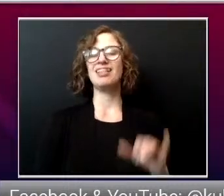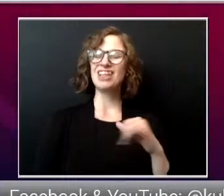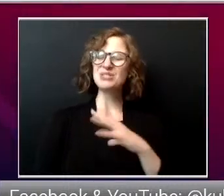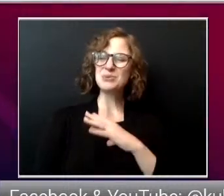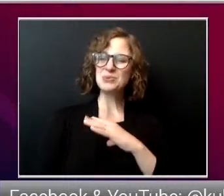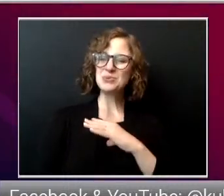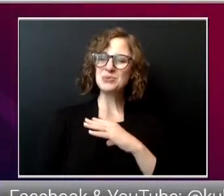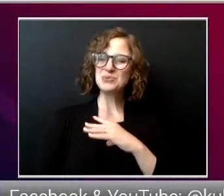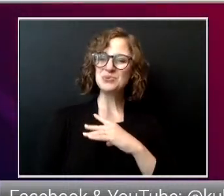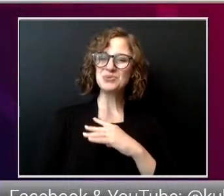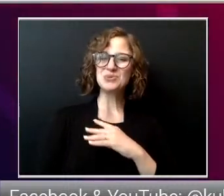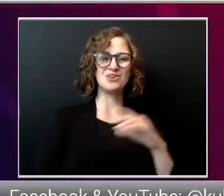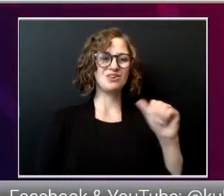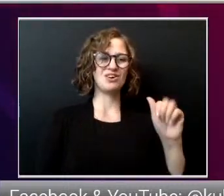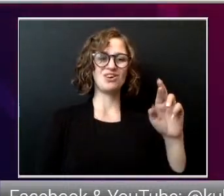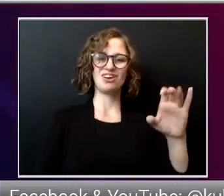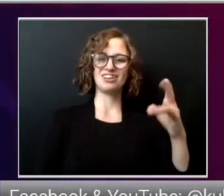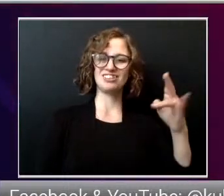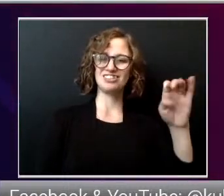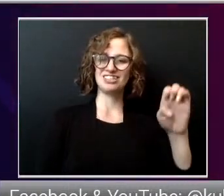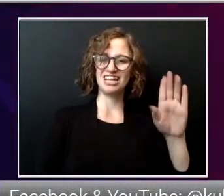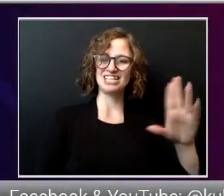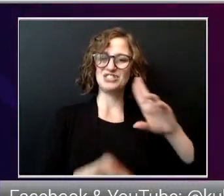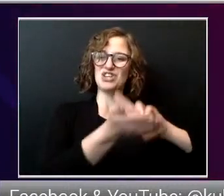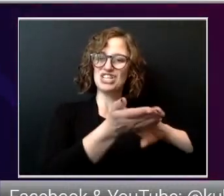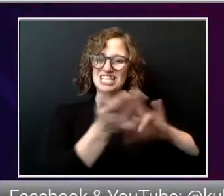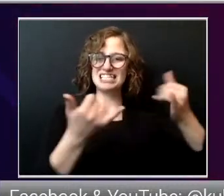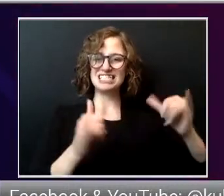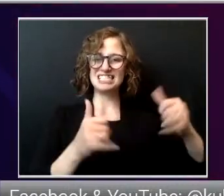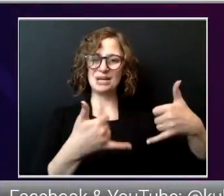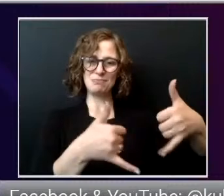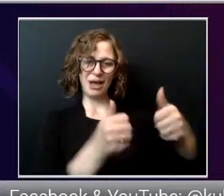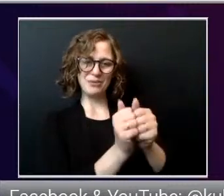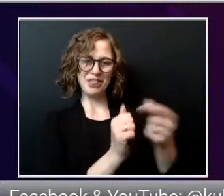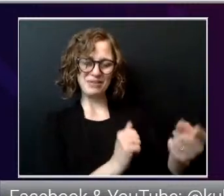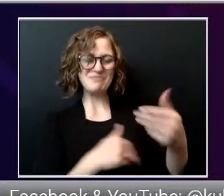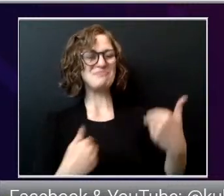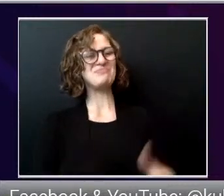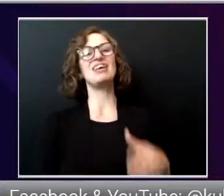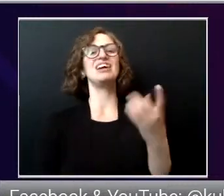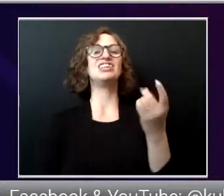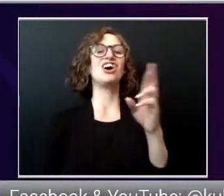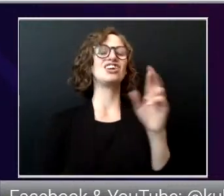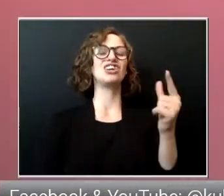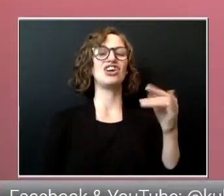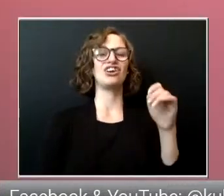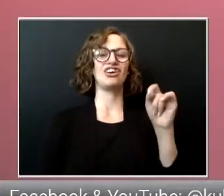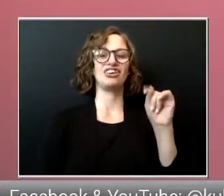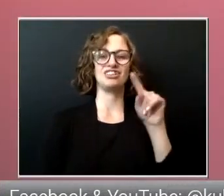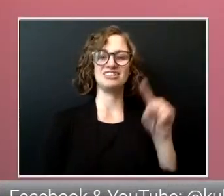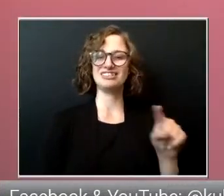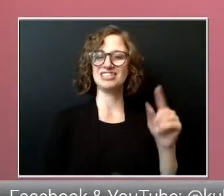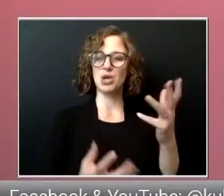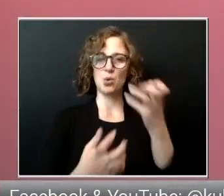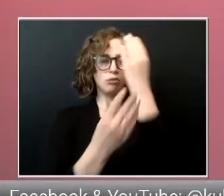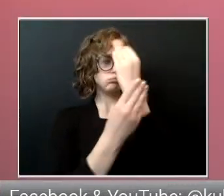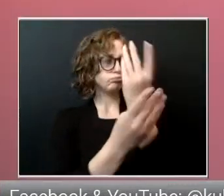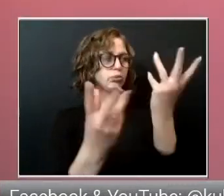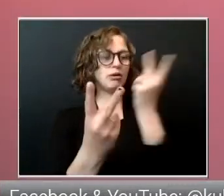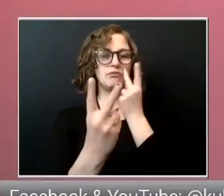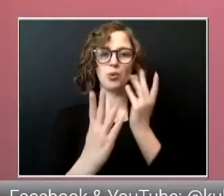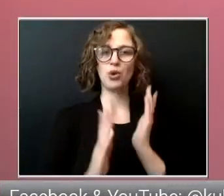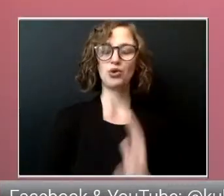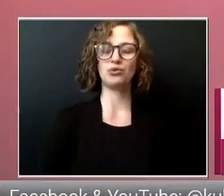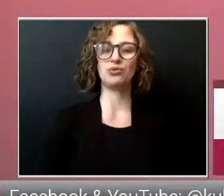Archie's nurses have play dates with him. Oh, yeah. Still, It's very Dr. special. Gertz, what would you like our viewers to know? Well, I think this is